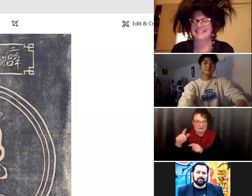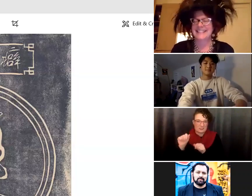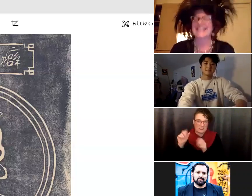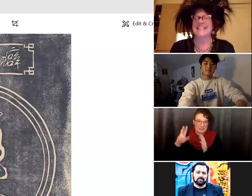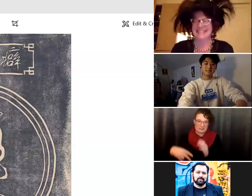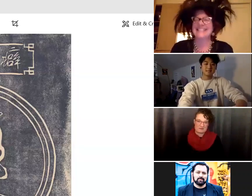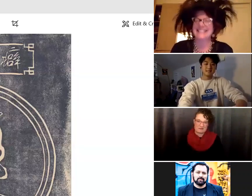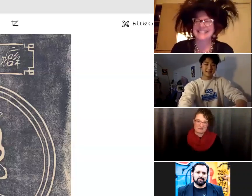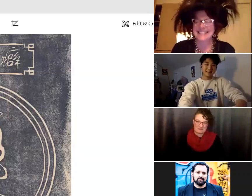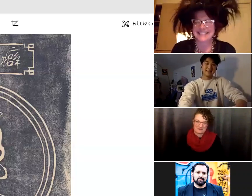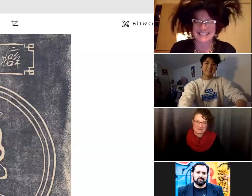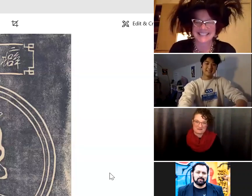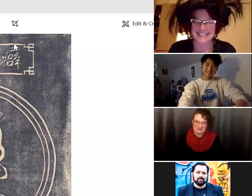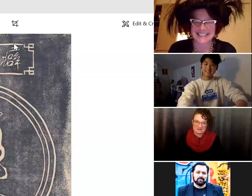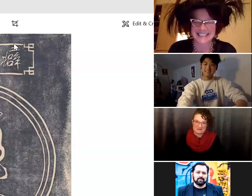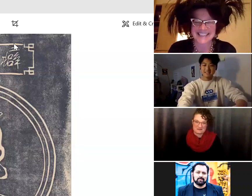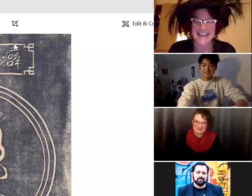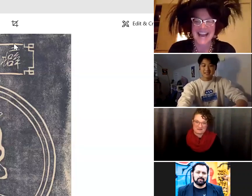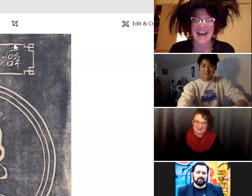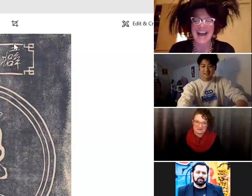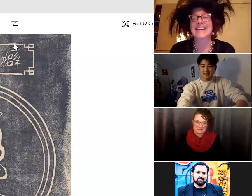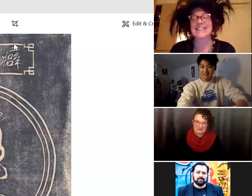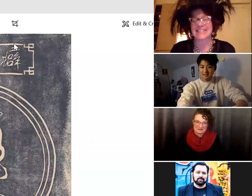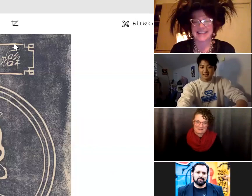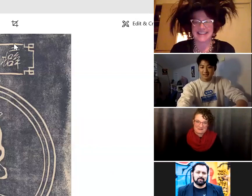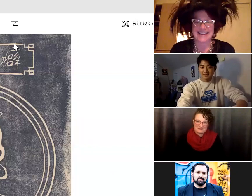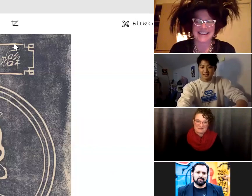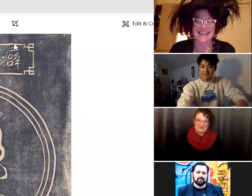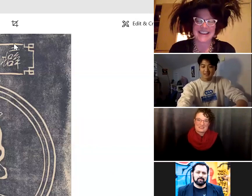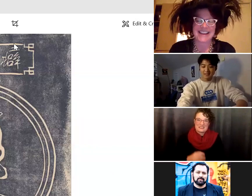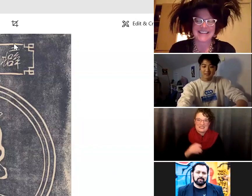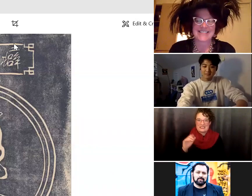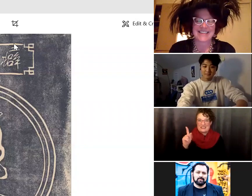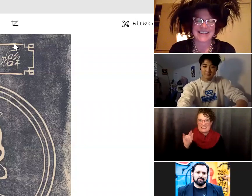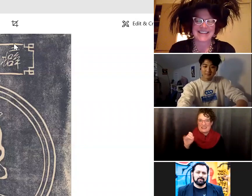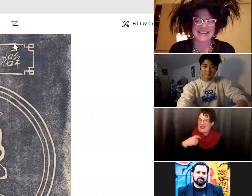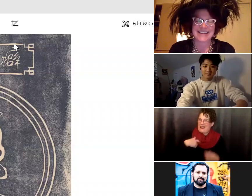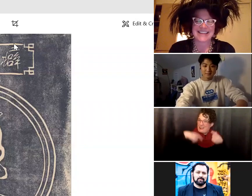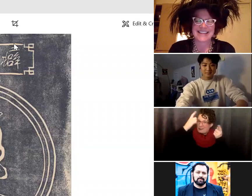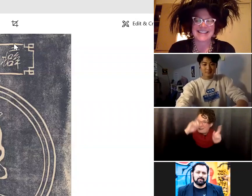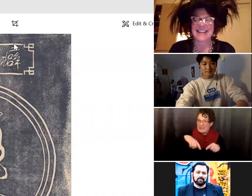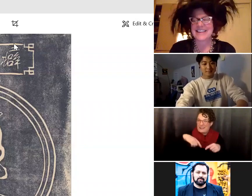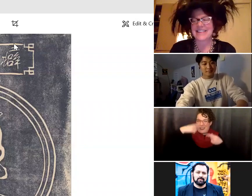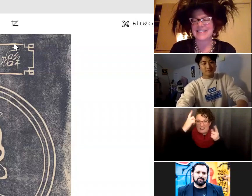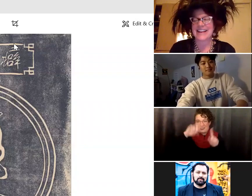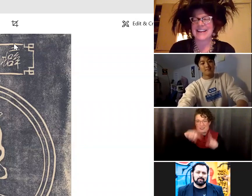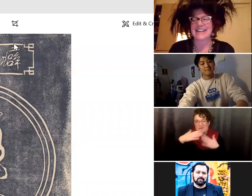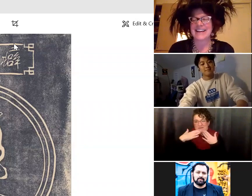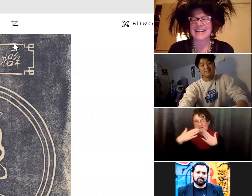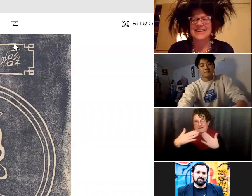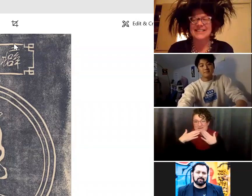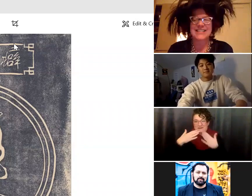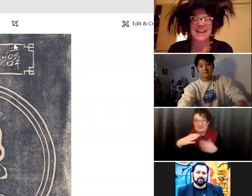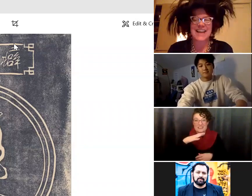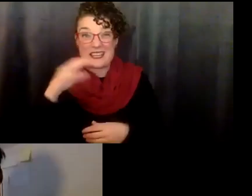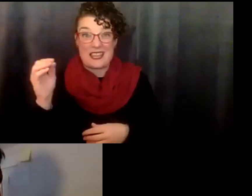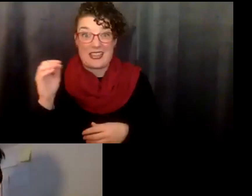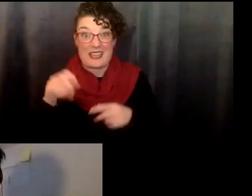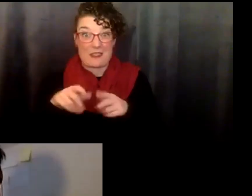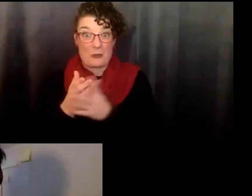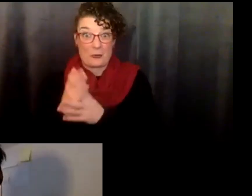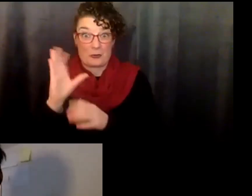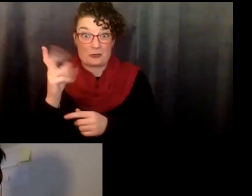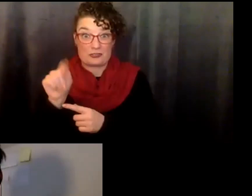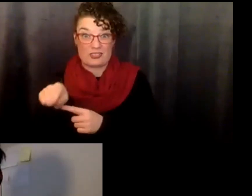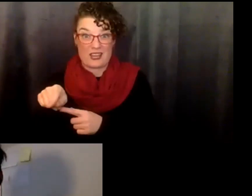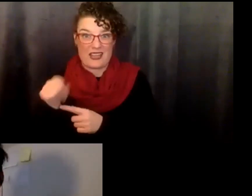it. Yeah. I agree. I agree. Thank you. And in our chat, we're getting